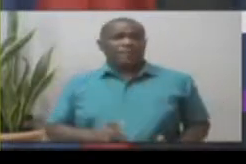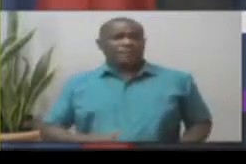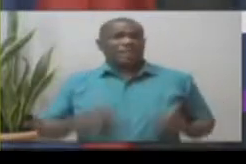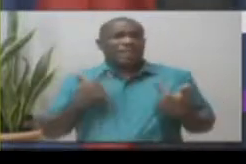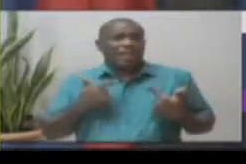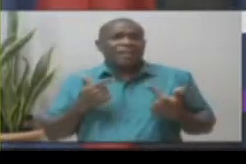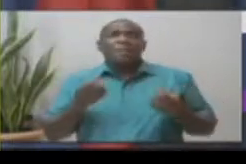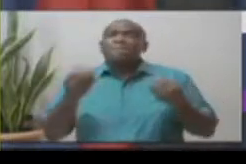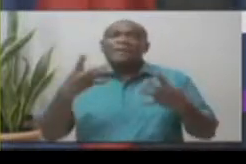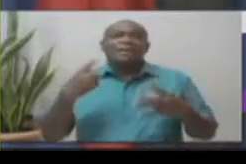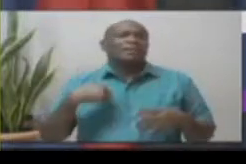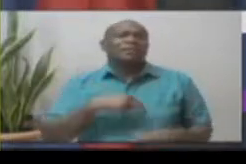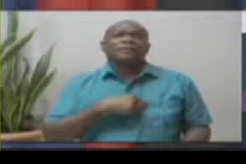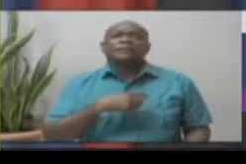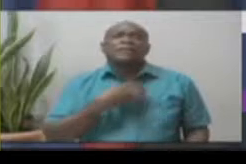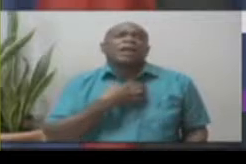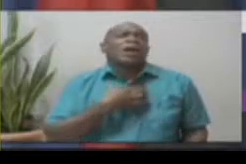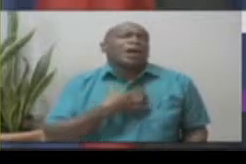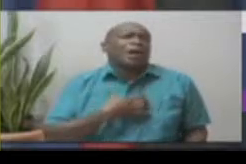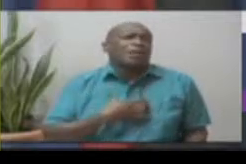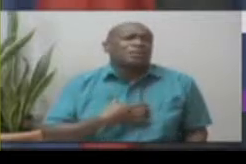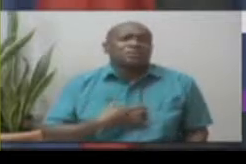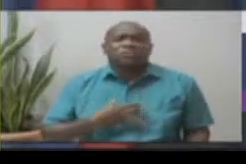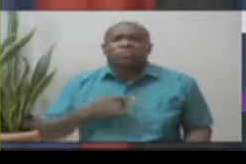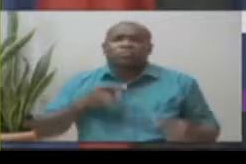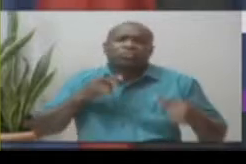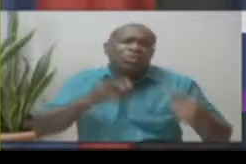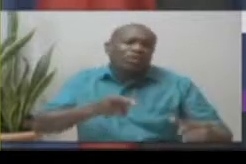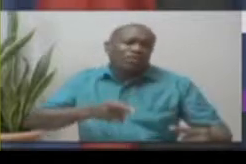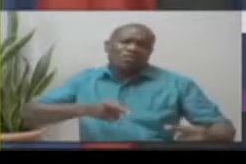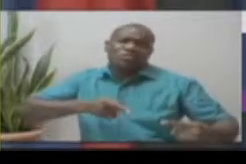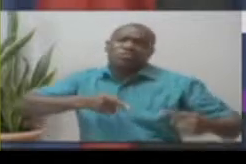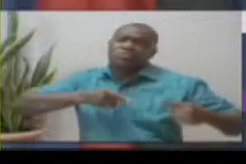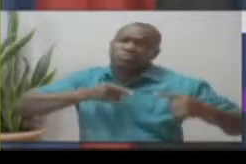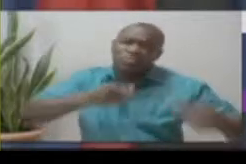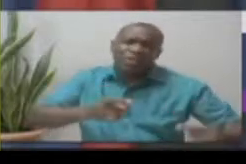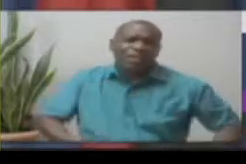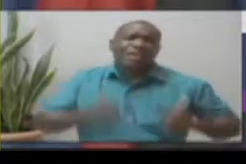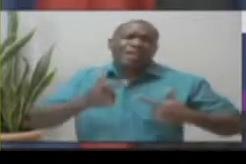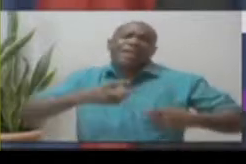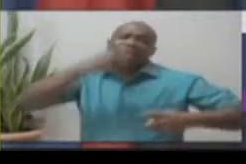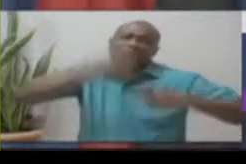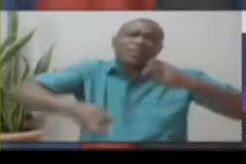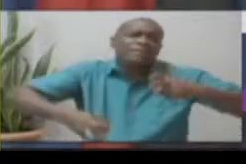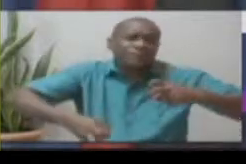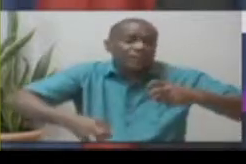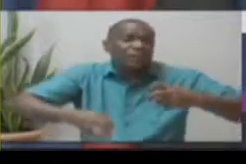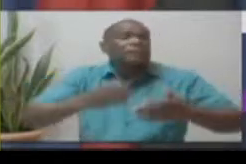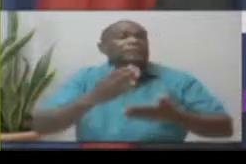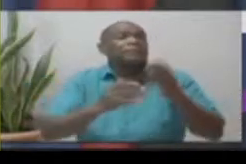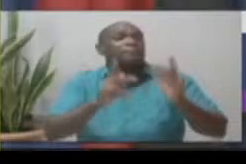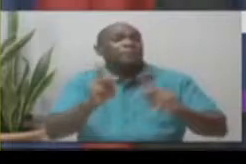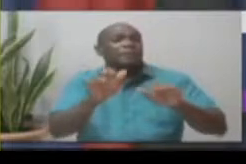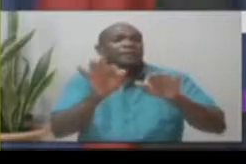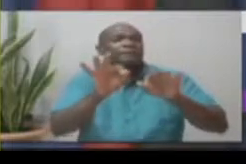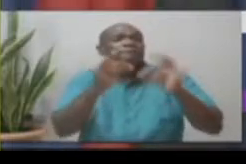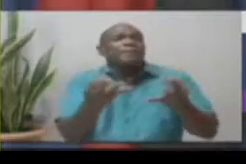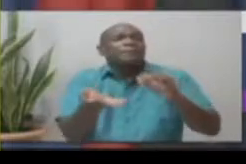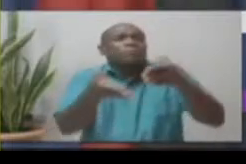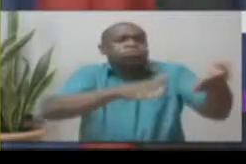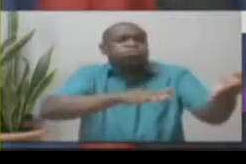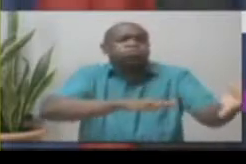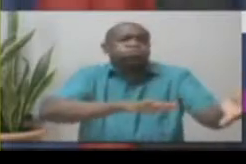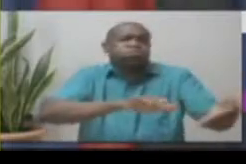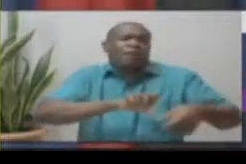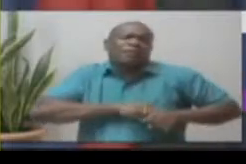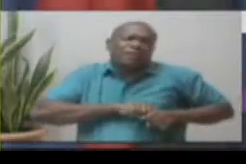economy, it has been extremely difficult. And for some people who lost family members, it has been extremely